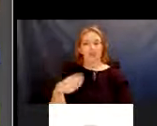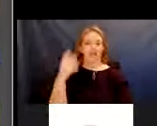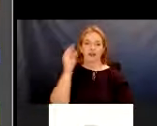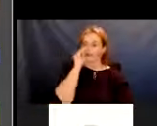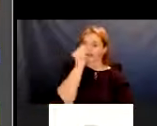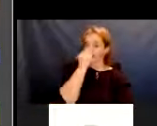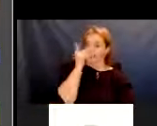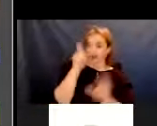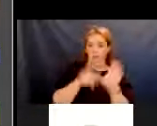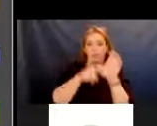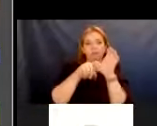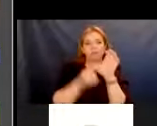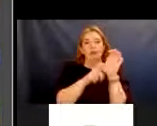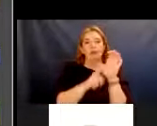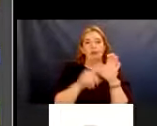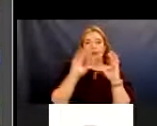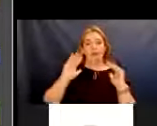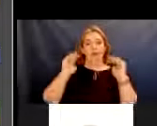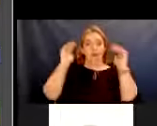Flowers make it belong, hang loft.